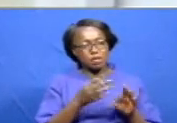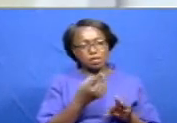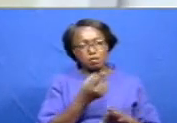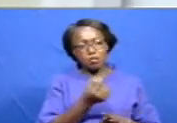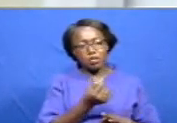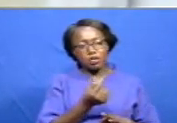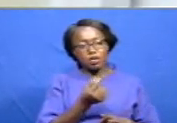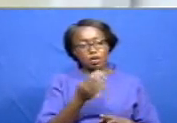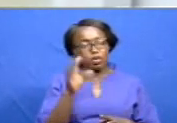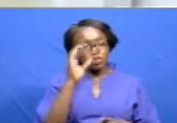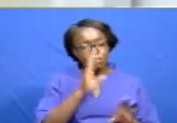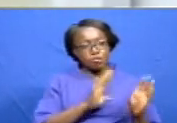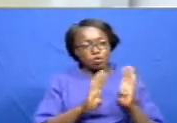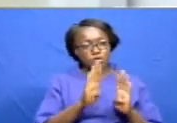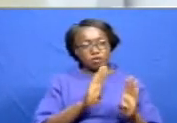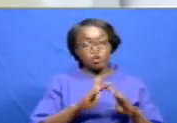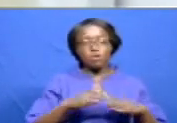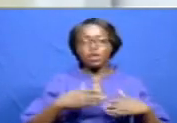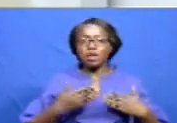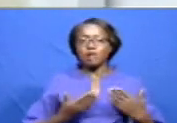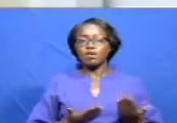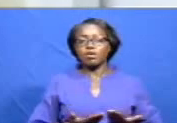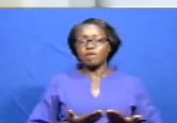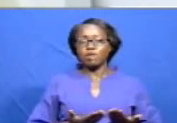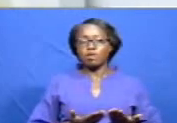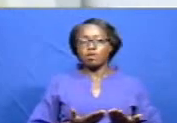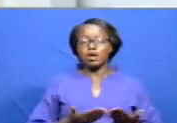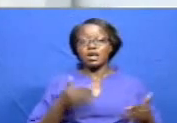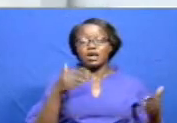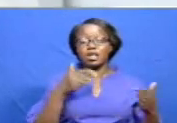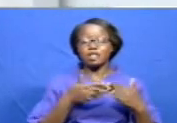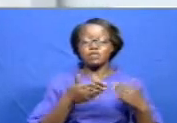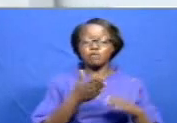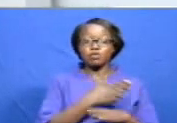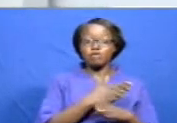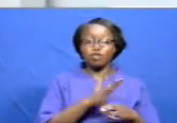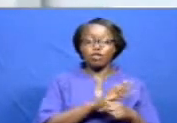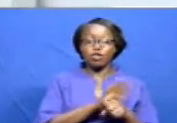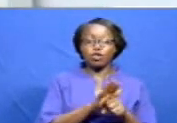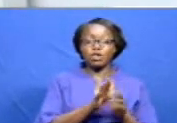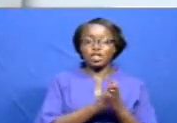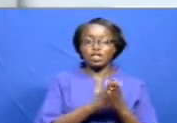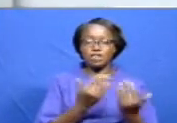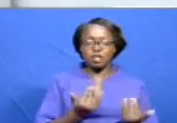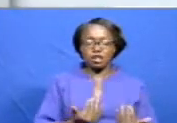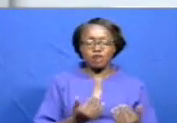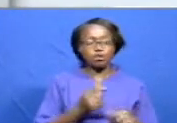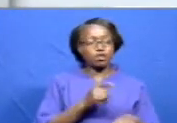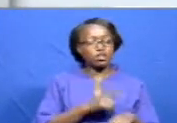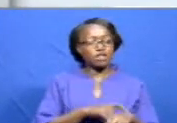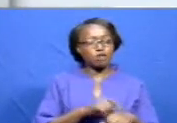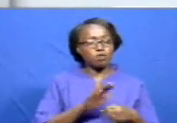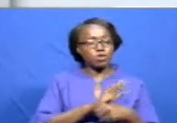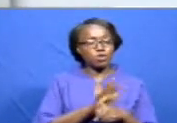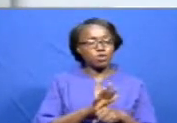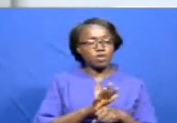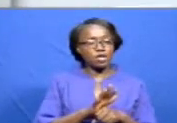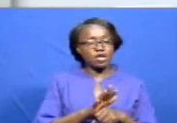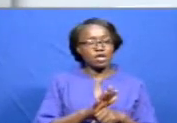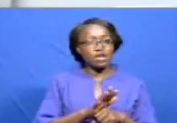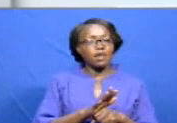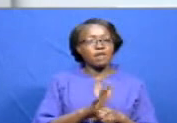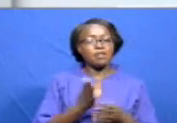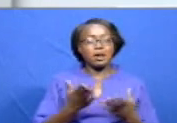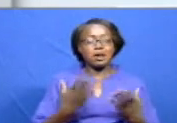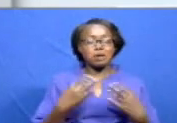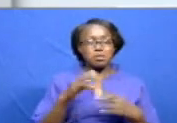the consumer behavior, on how, vis-a-vis before COVID and now during COVID times, how subscribers are